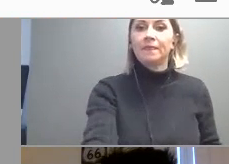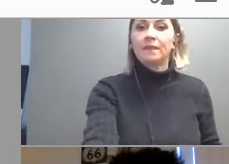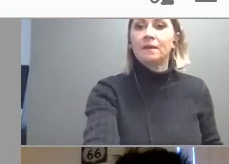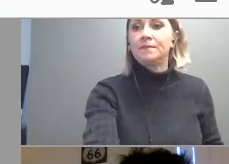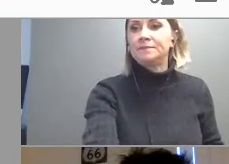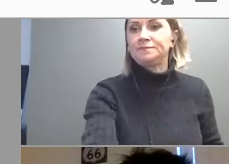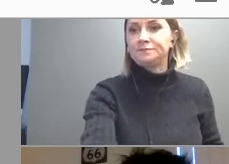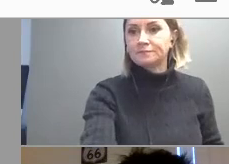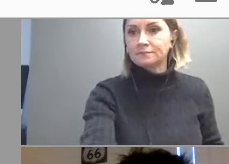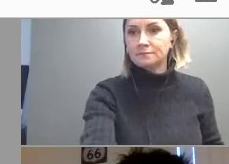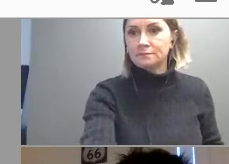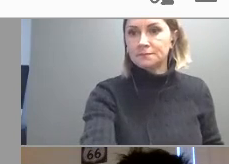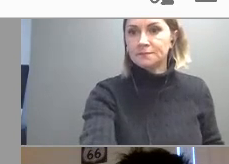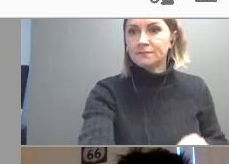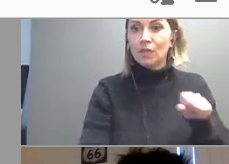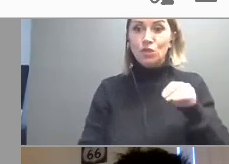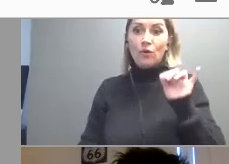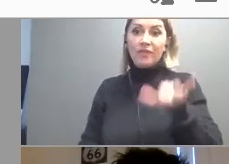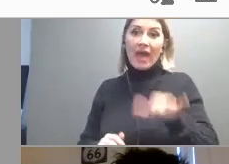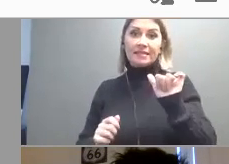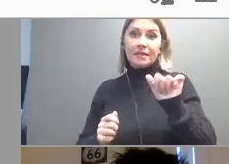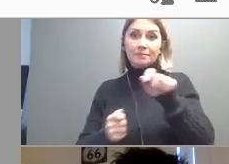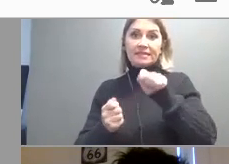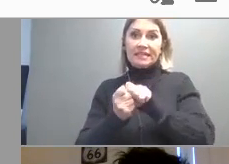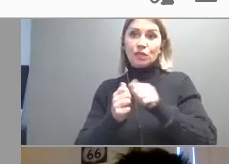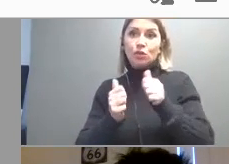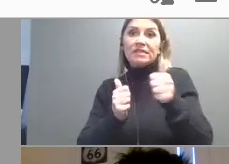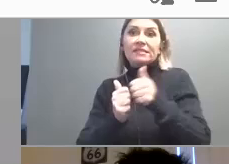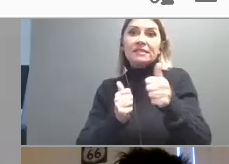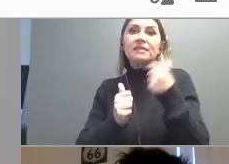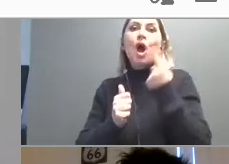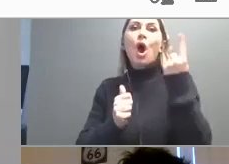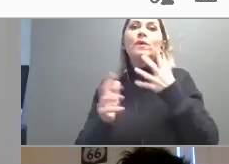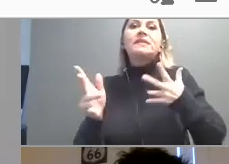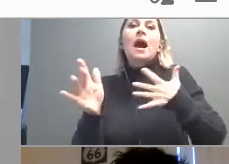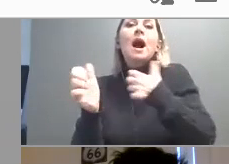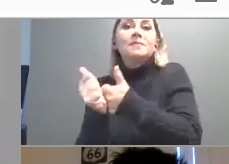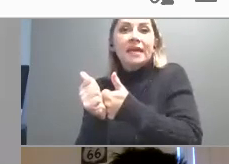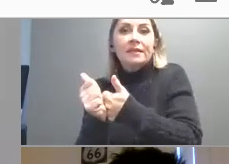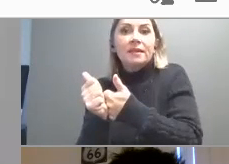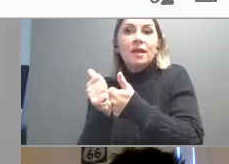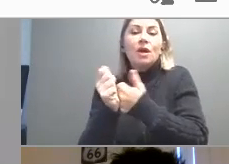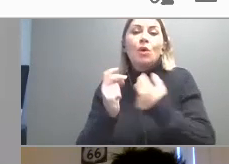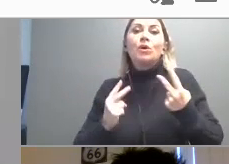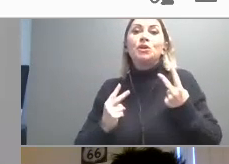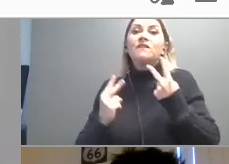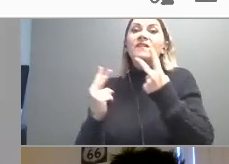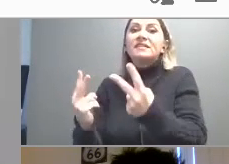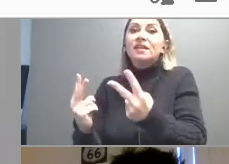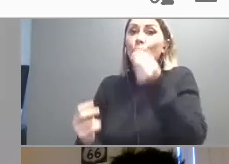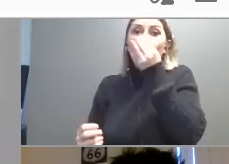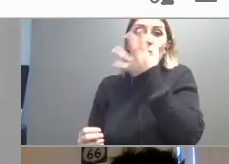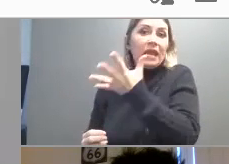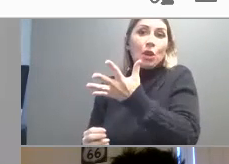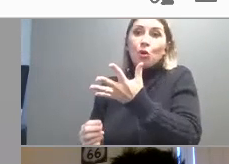So this particular distance is always updated, and once it is visited, we do not care for this